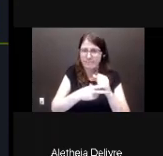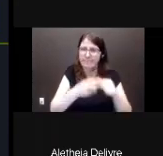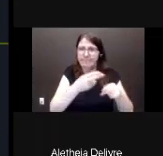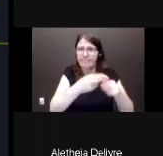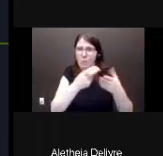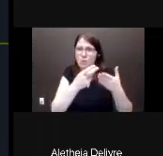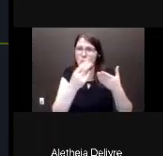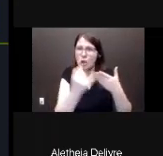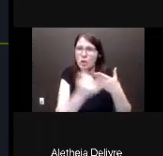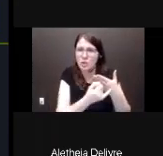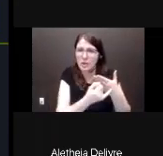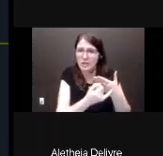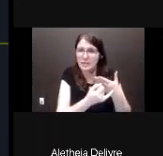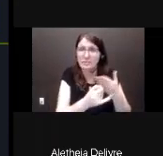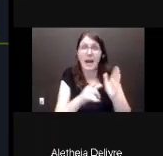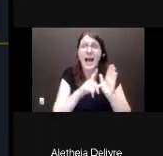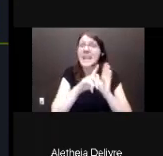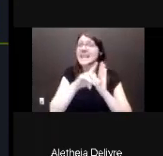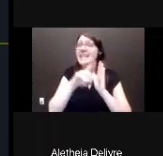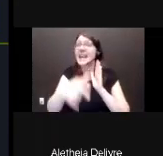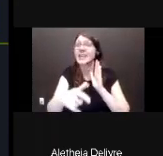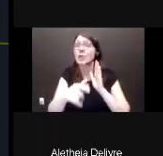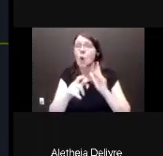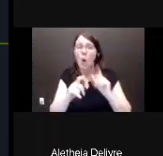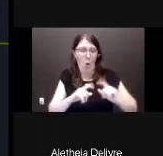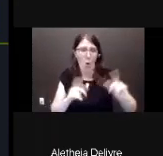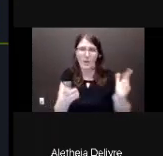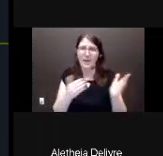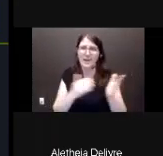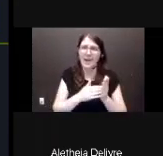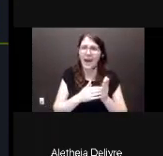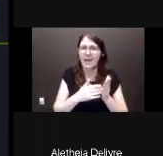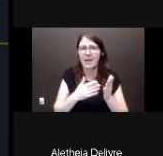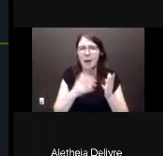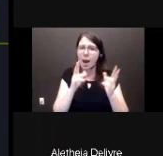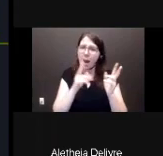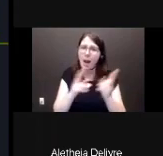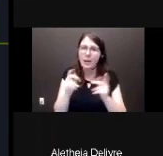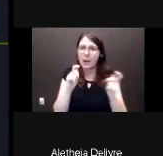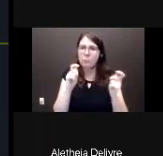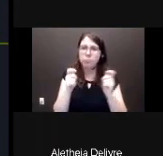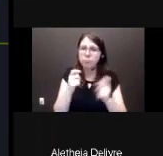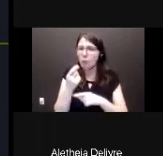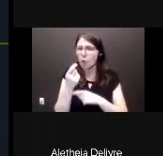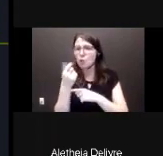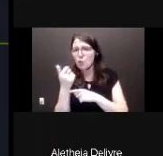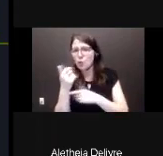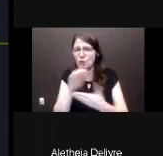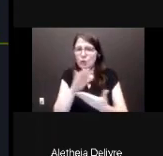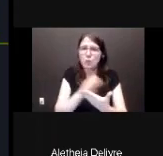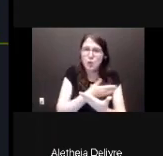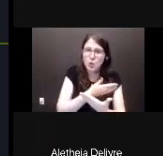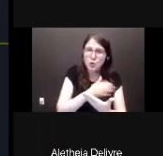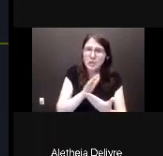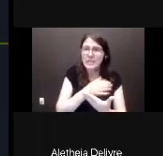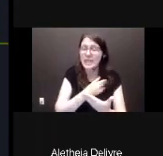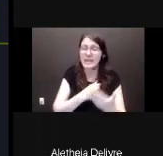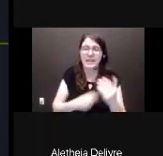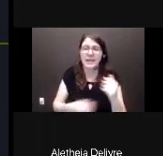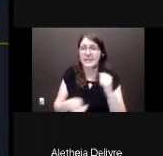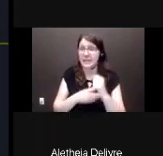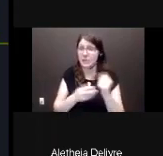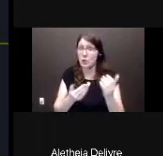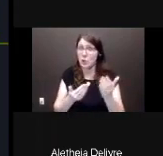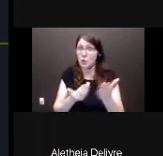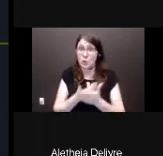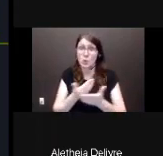edit something out, the music, the video, and just resave it with a new version and then upload it on your